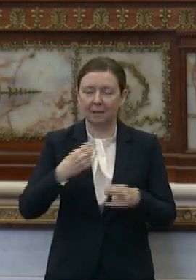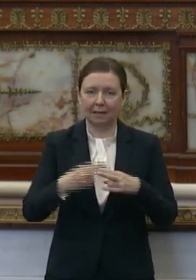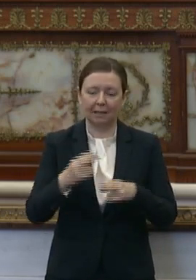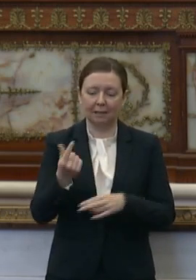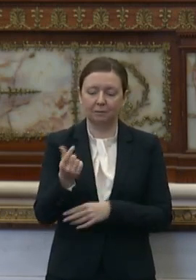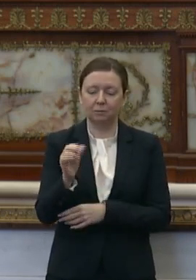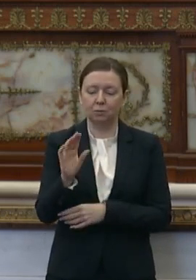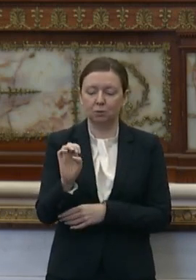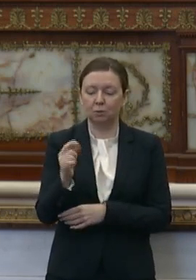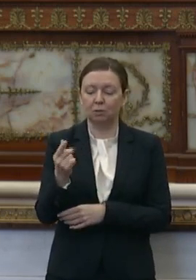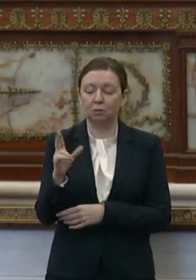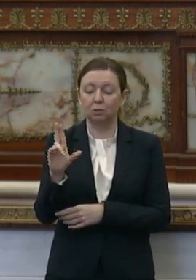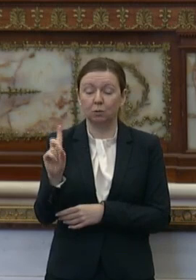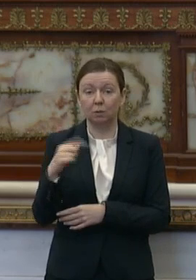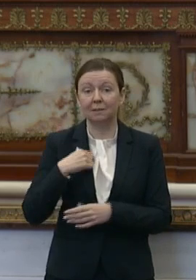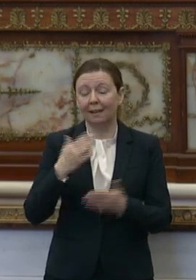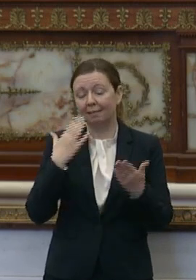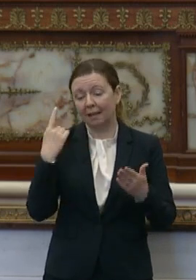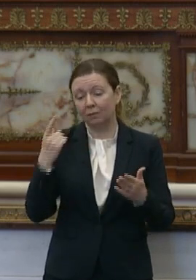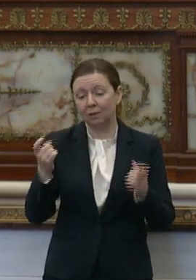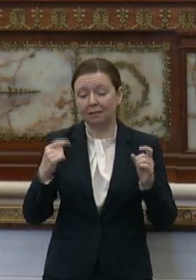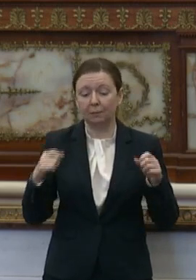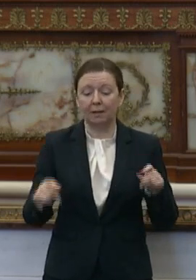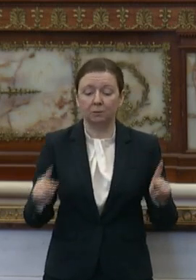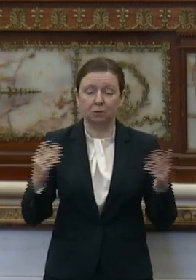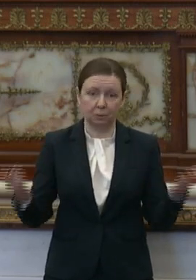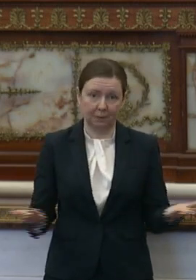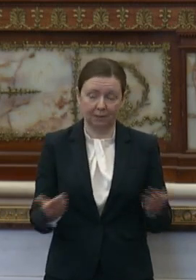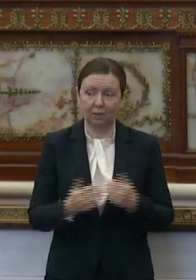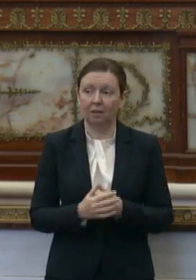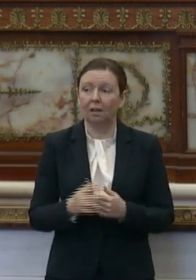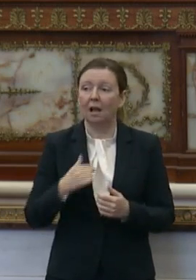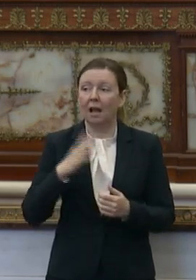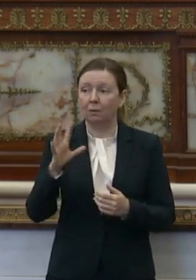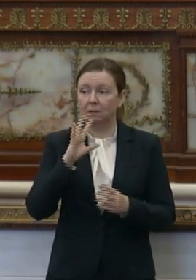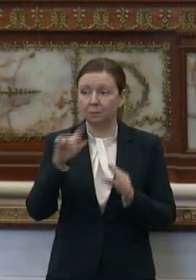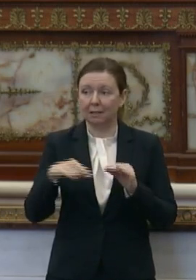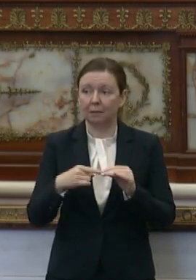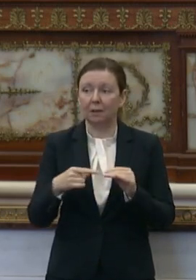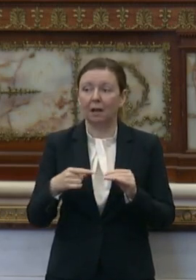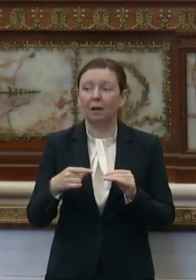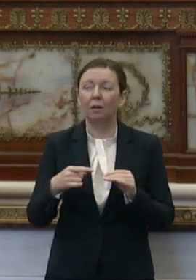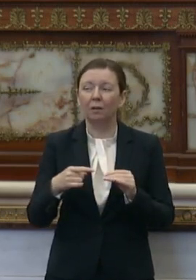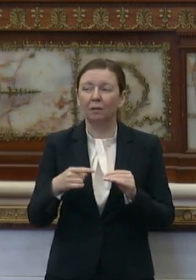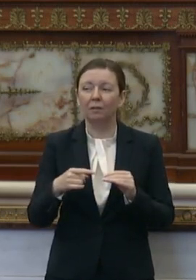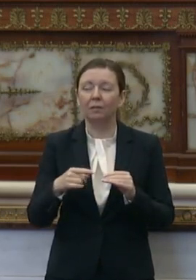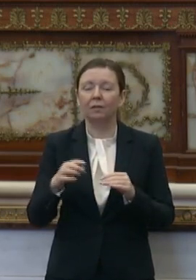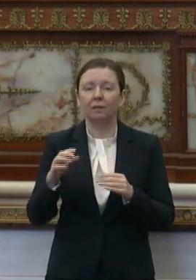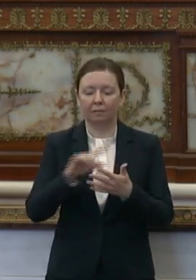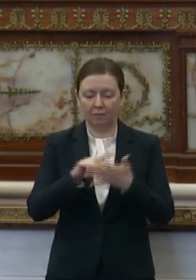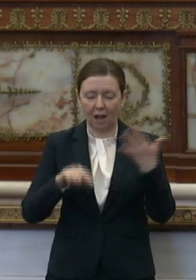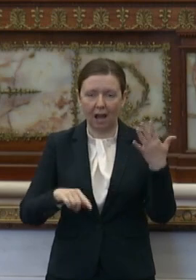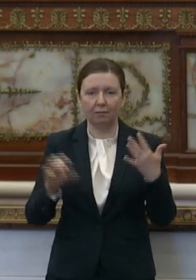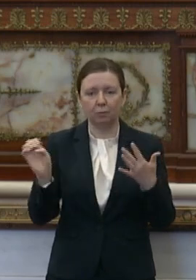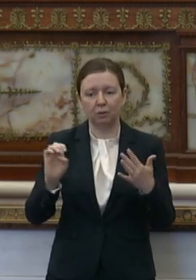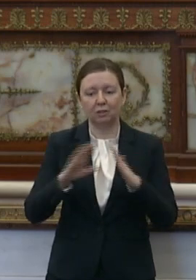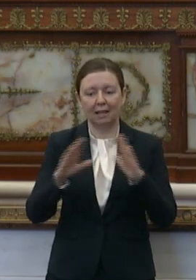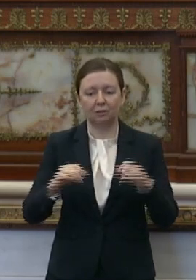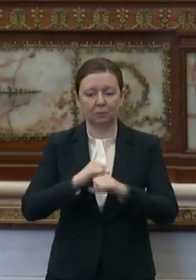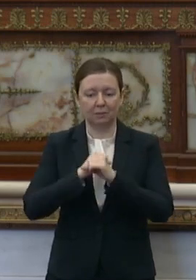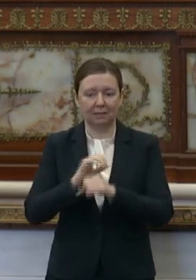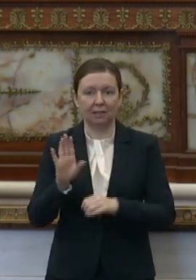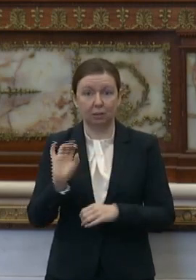George Gould, and I thank you for giving me the opportunity to be here. I will speak about the 5 emergency housing protection bills up for